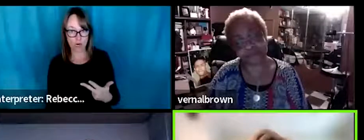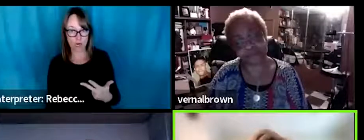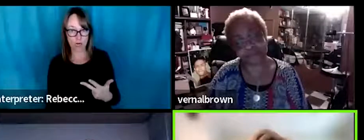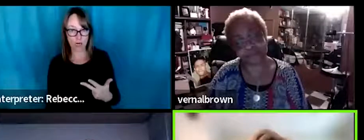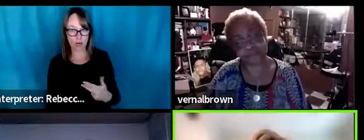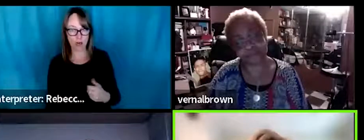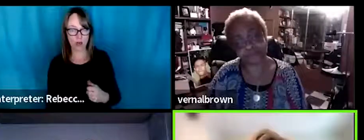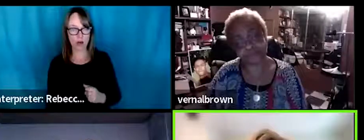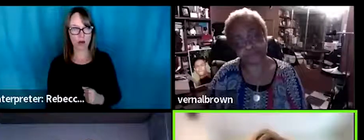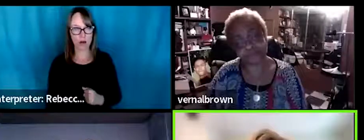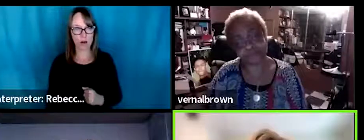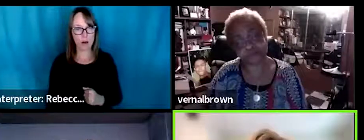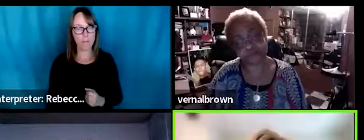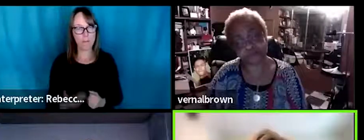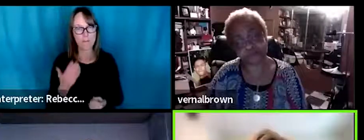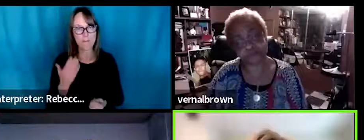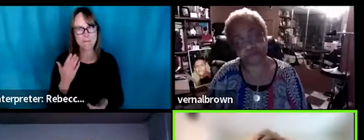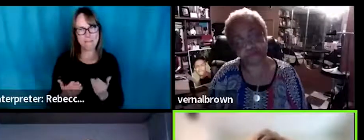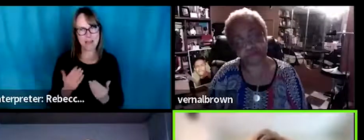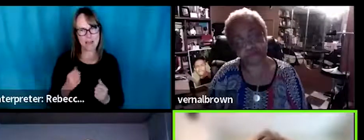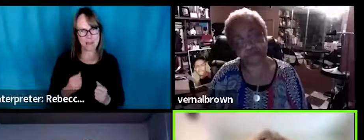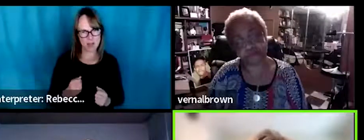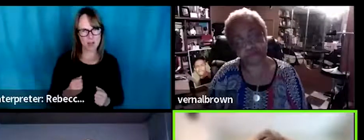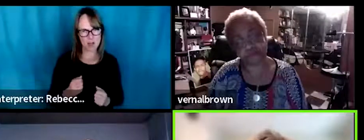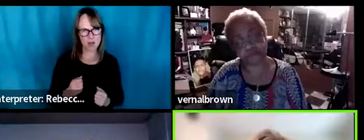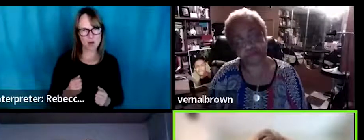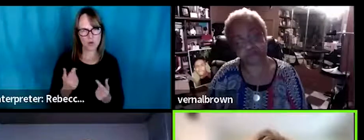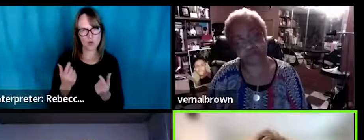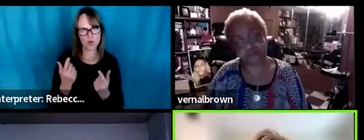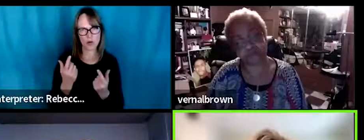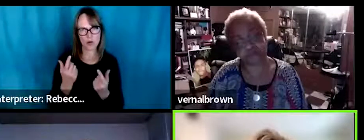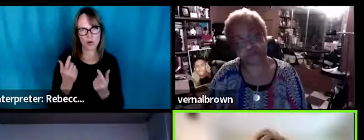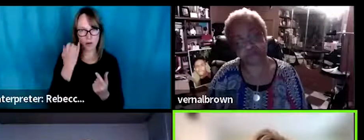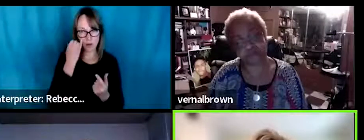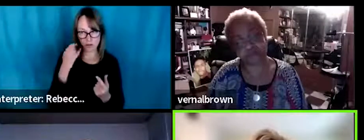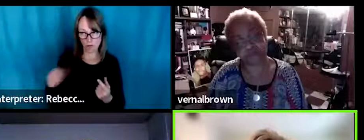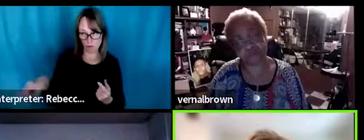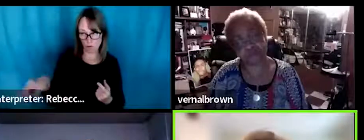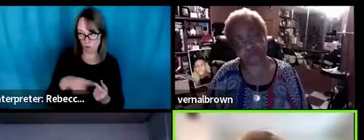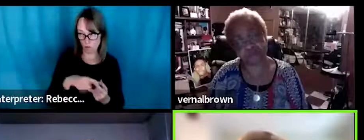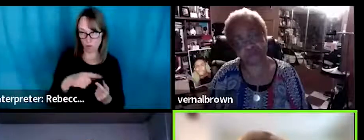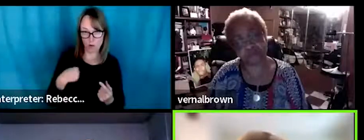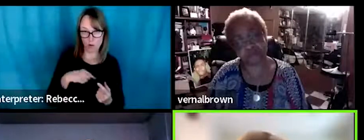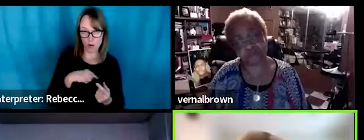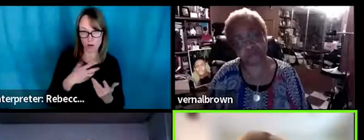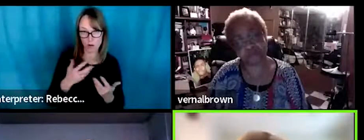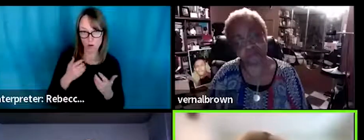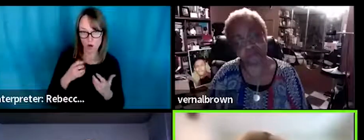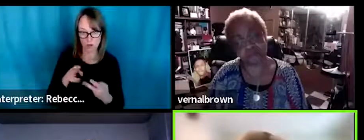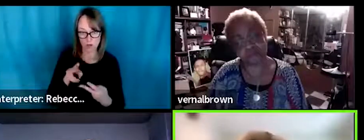consensus that we might want to approve the second and third pieces, which is the cleanup of the language.